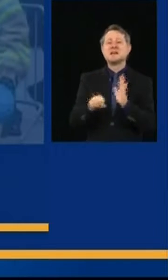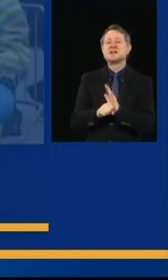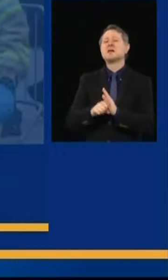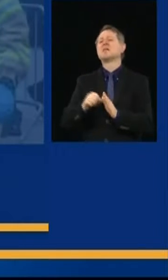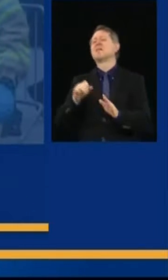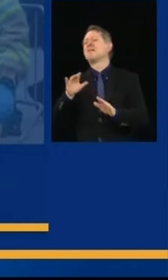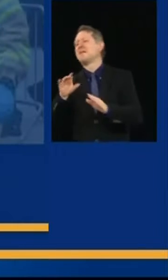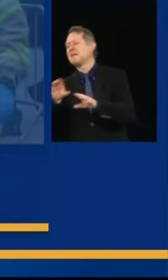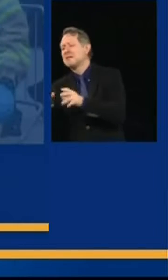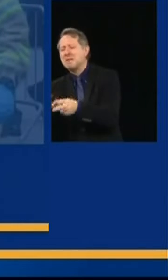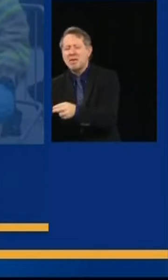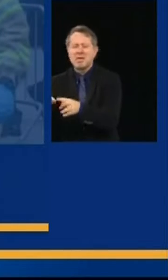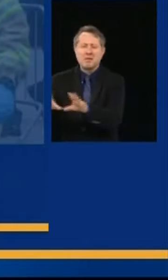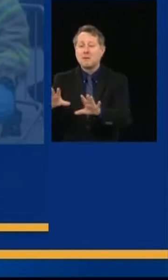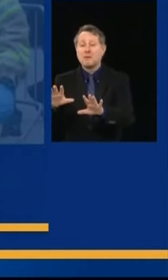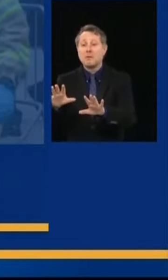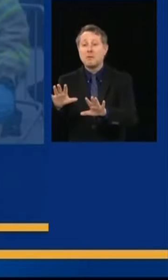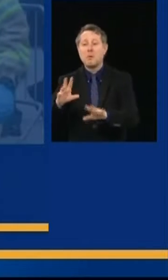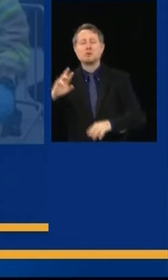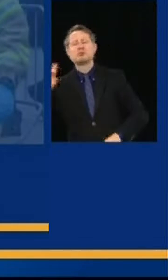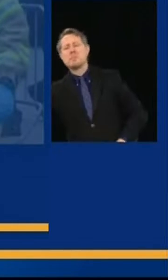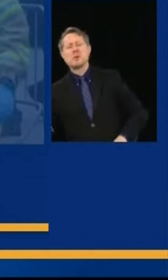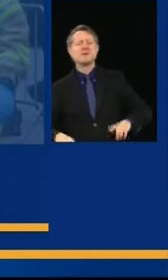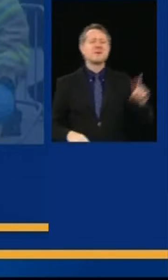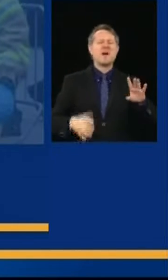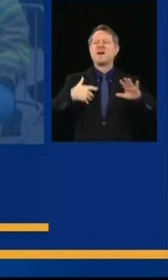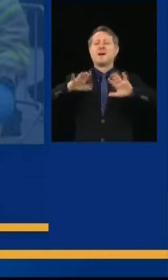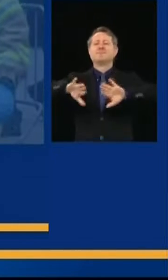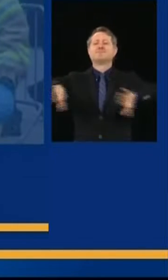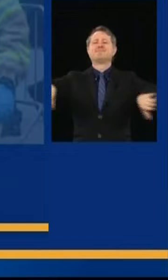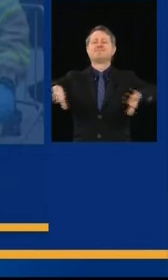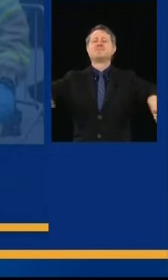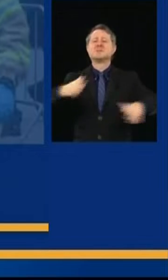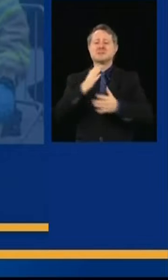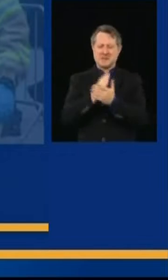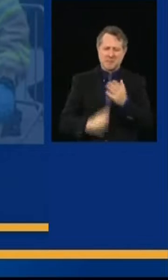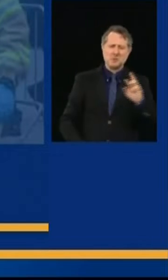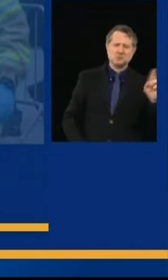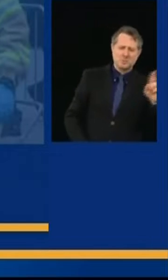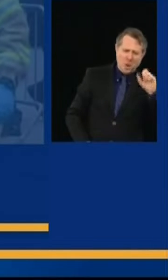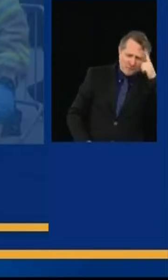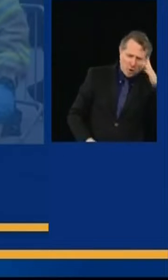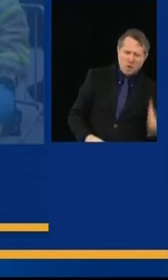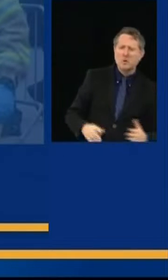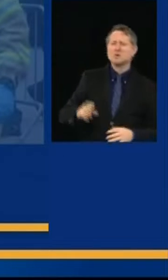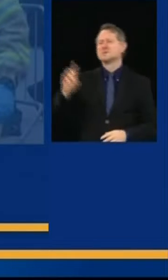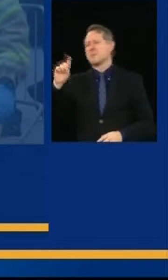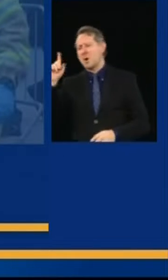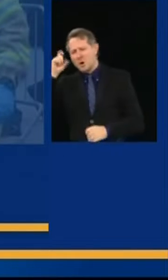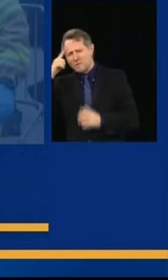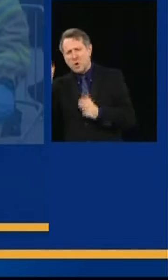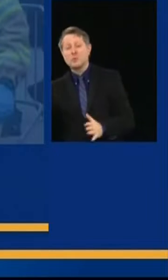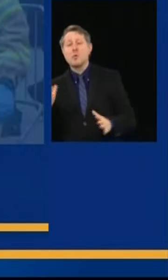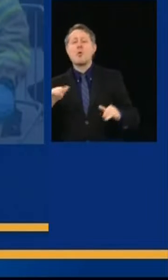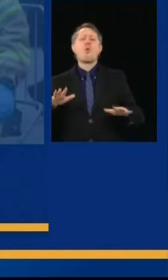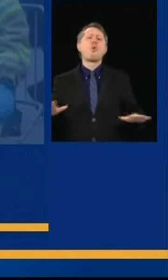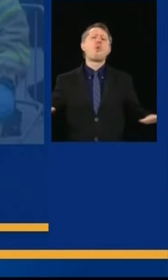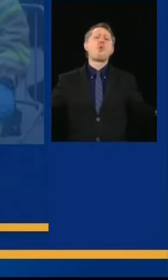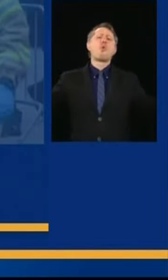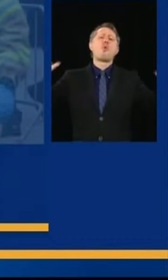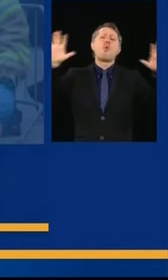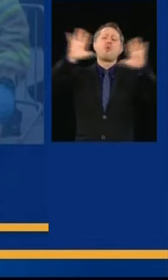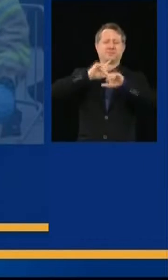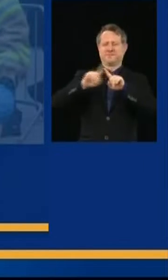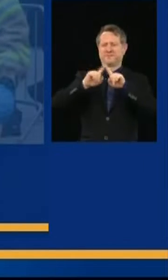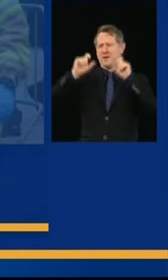issue. You have Democratic governors, you have Republican governors. All governors will say